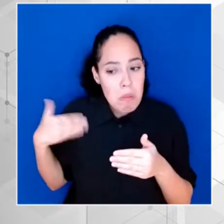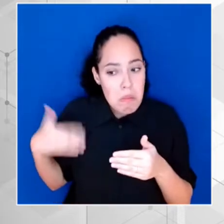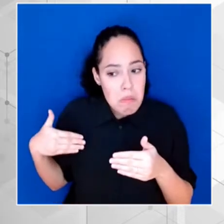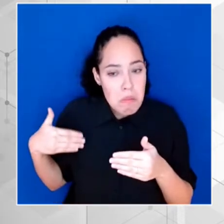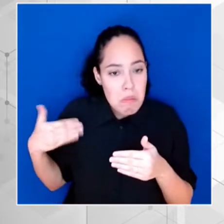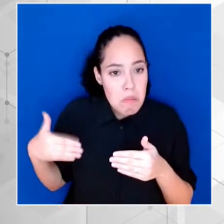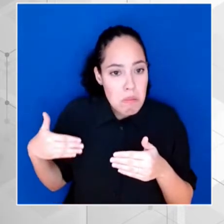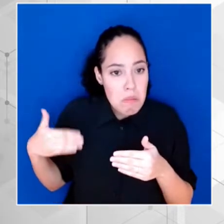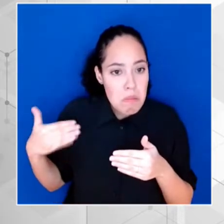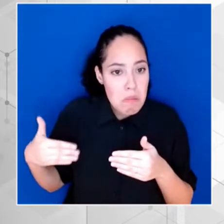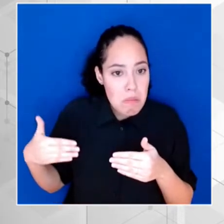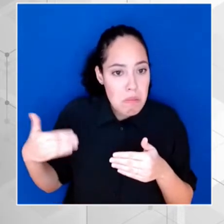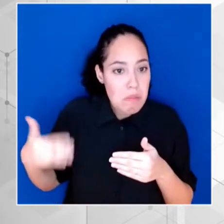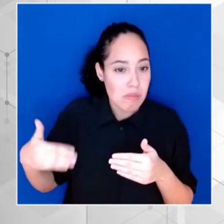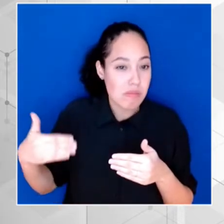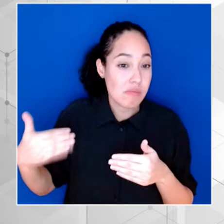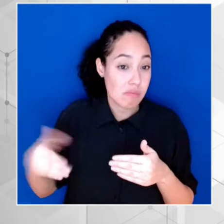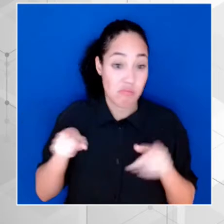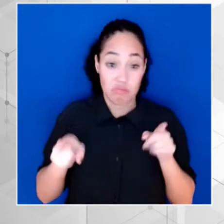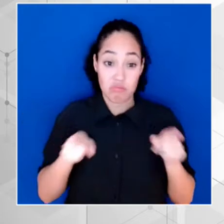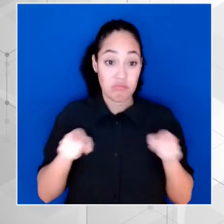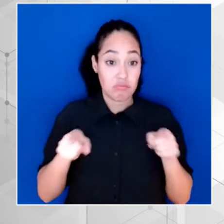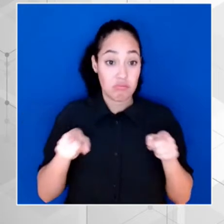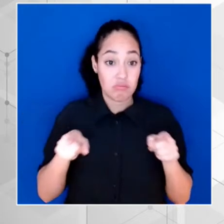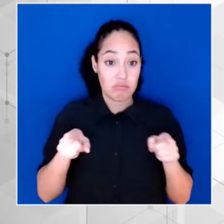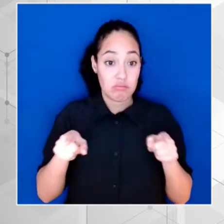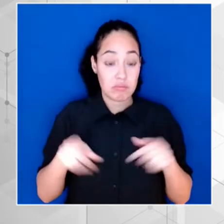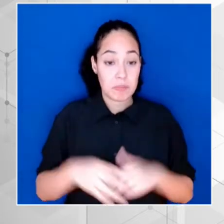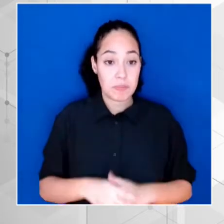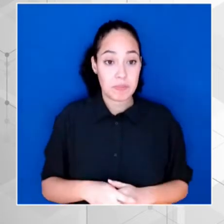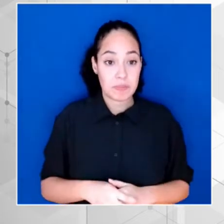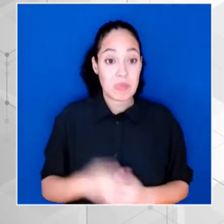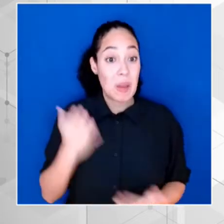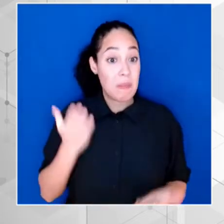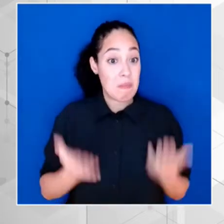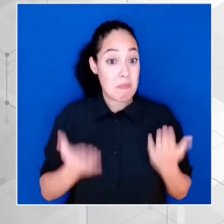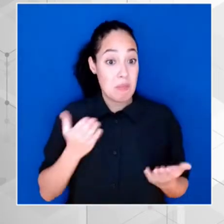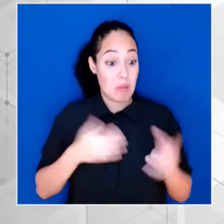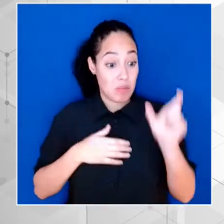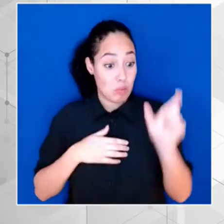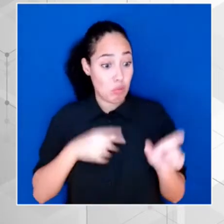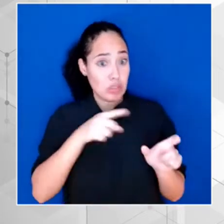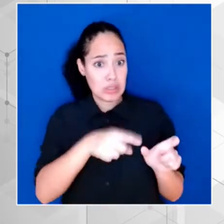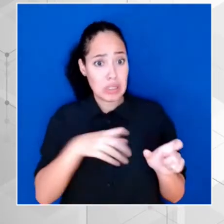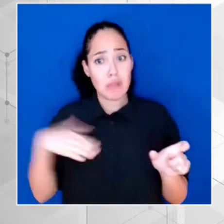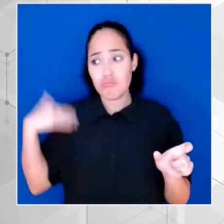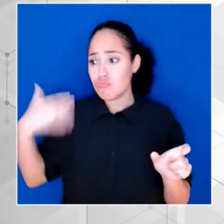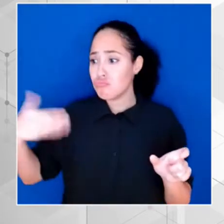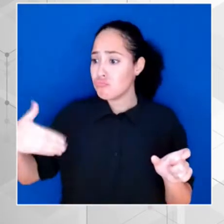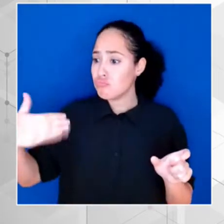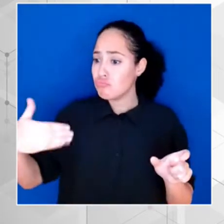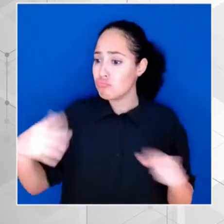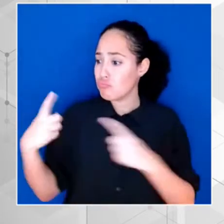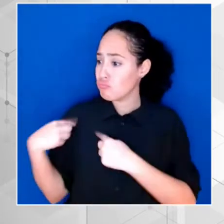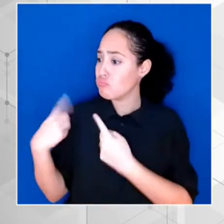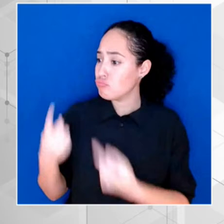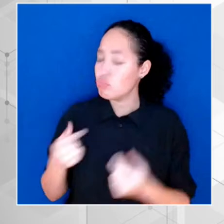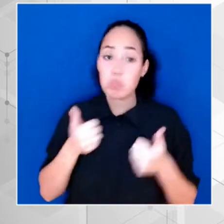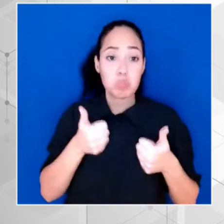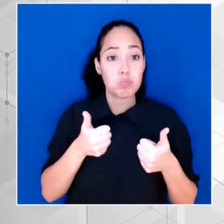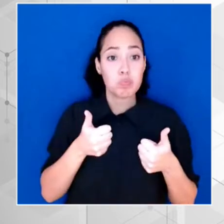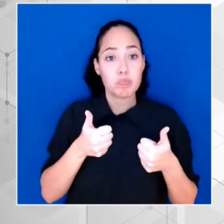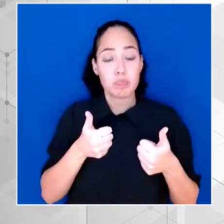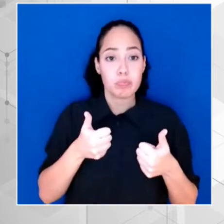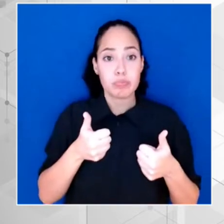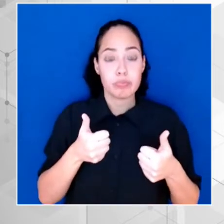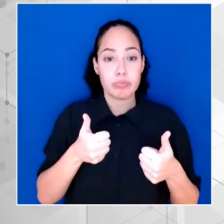health change. Someone who's always been fine in the workplace may be hiding the fact that they've got an ongoing increase and challenge